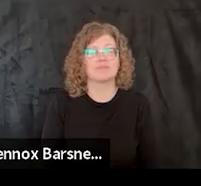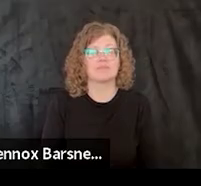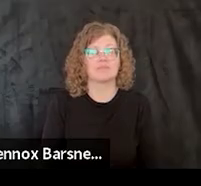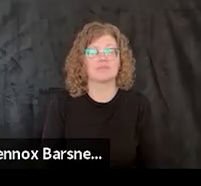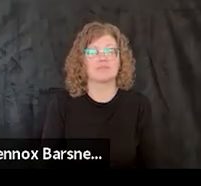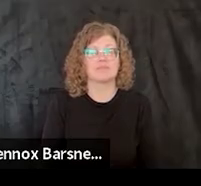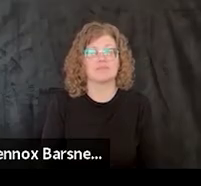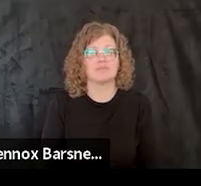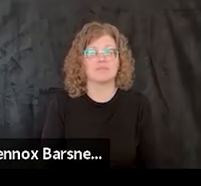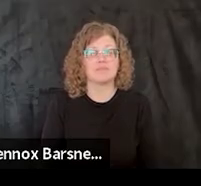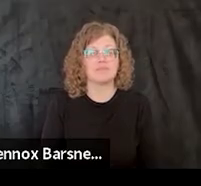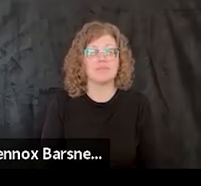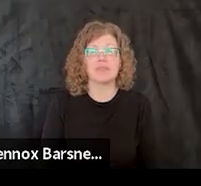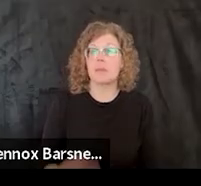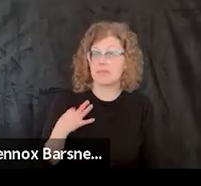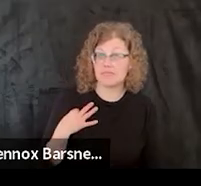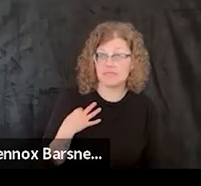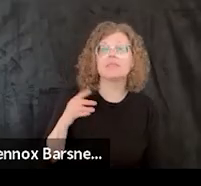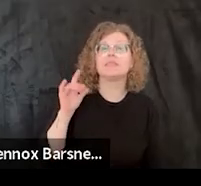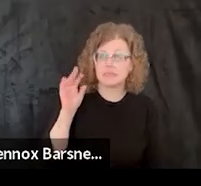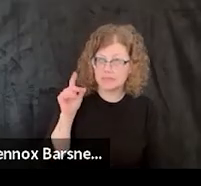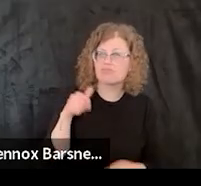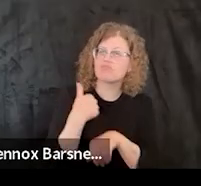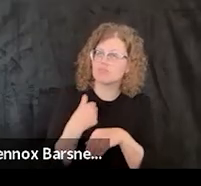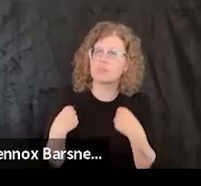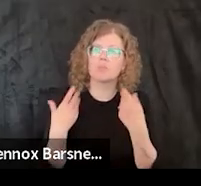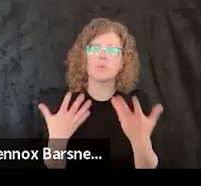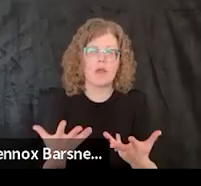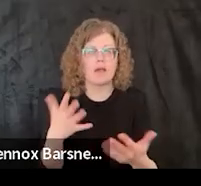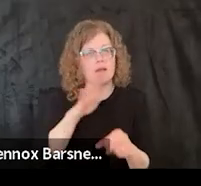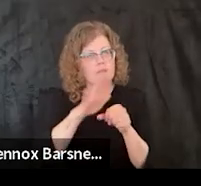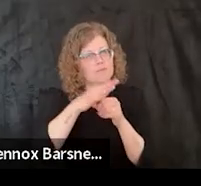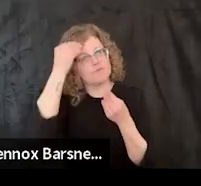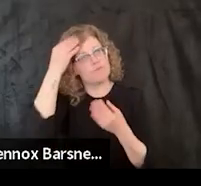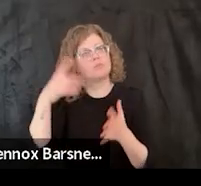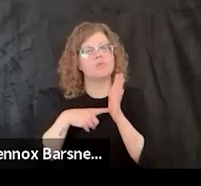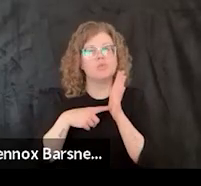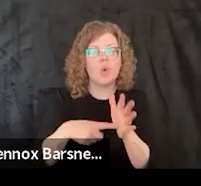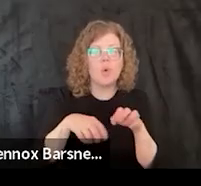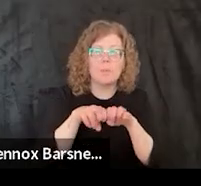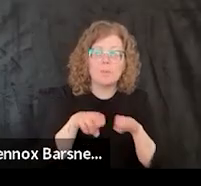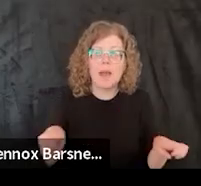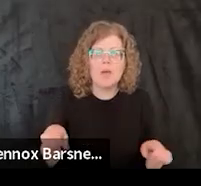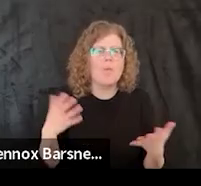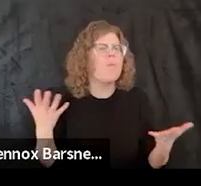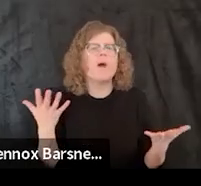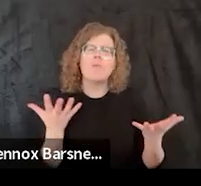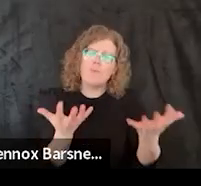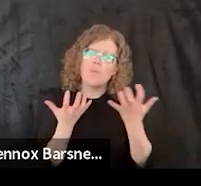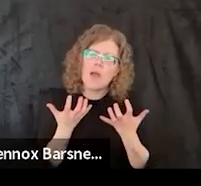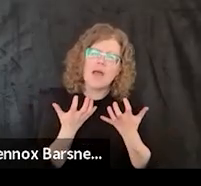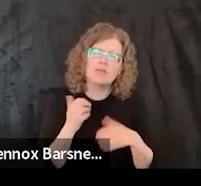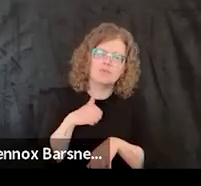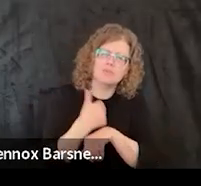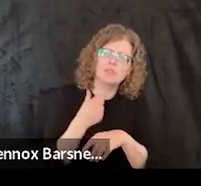The applicant has included enough information to clearly show what they want to do and how they will do it. There